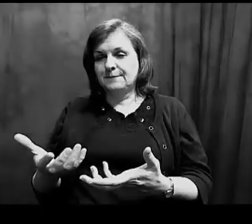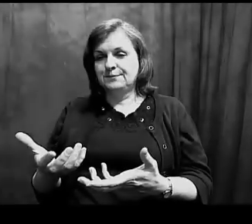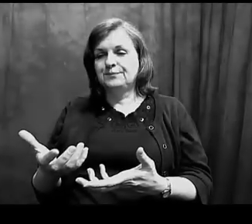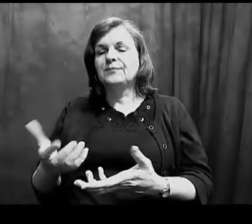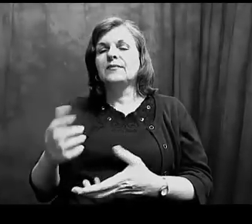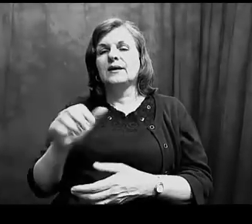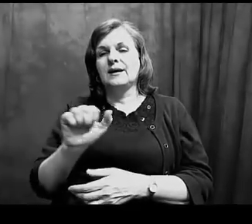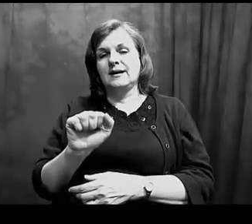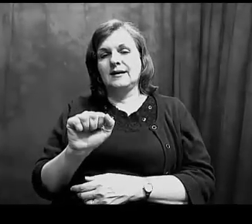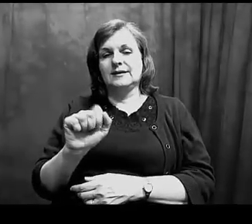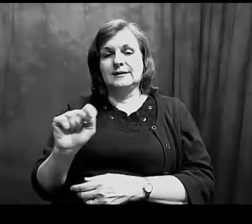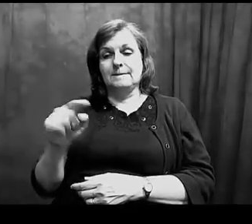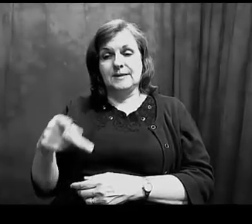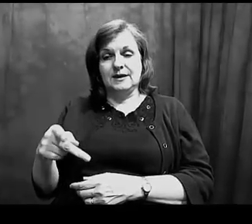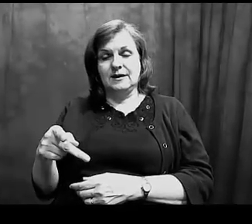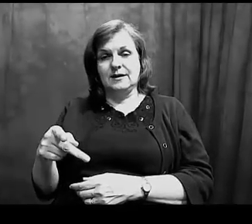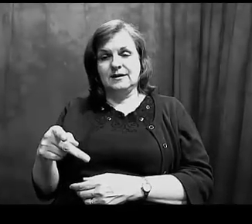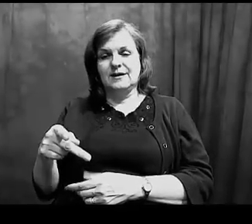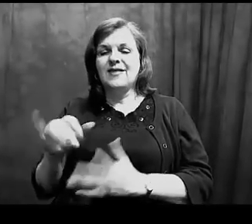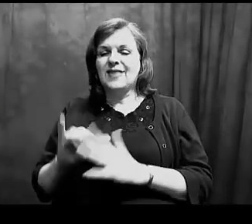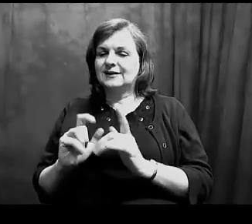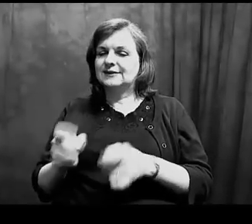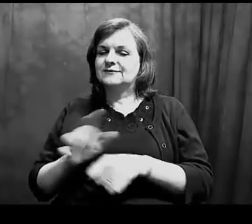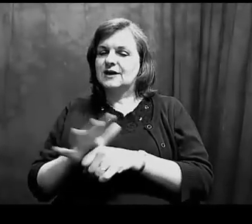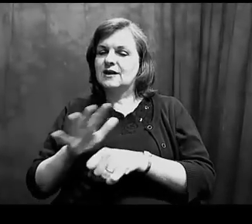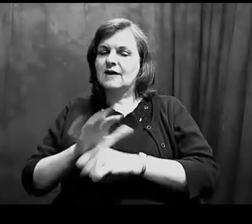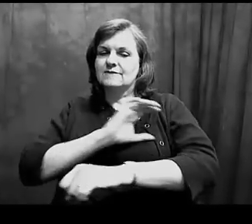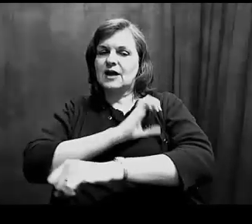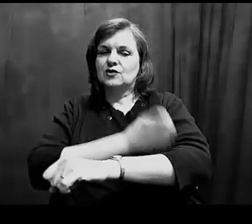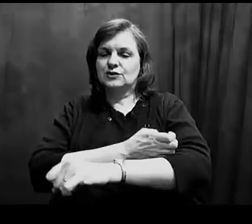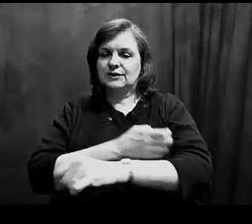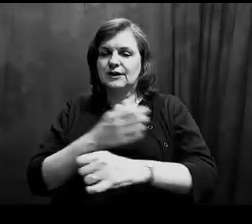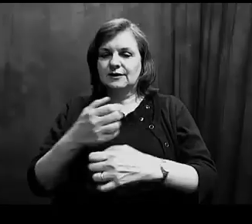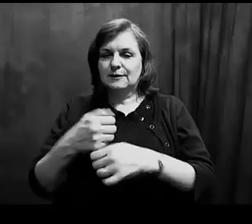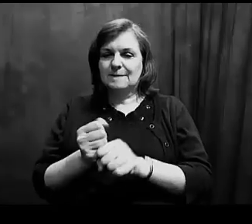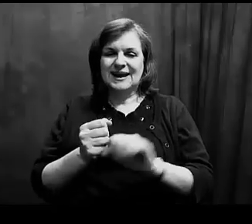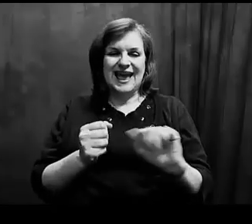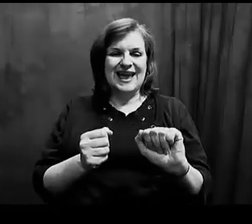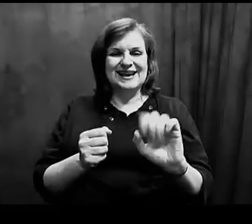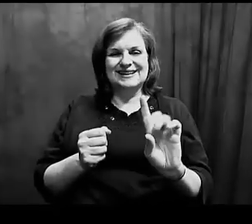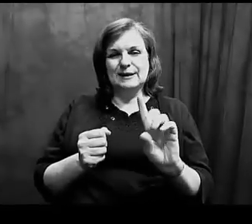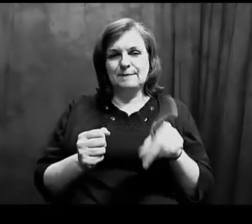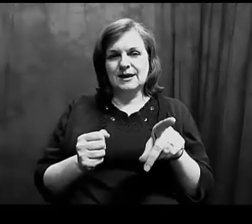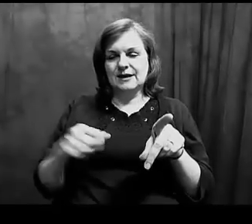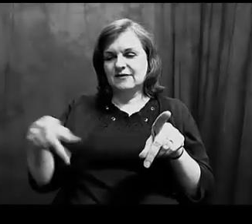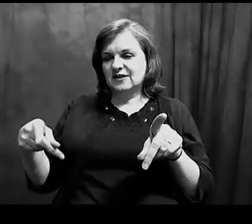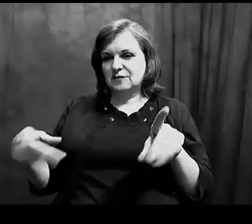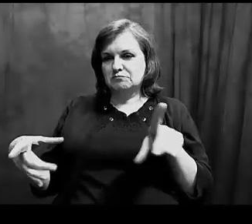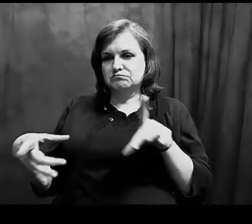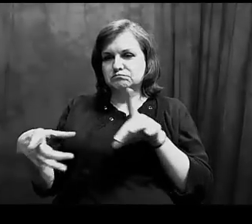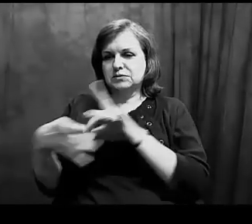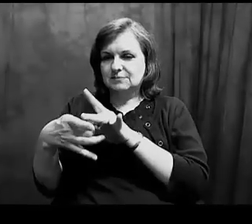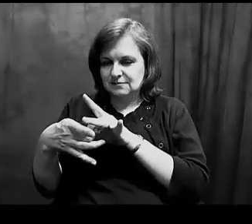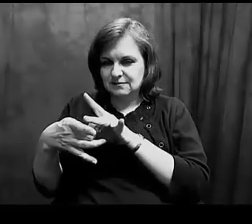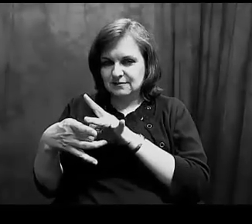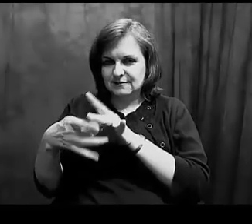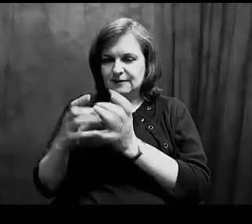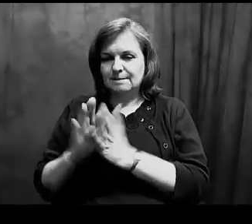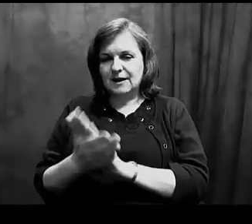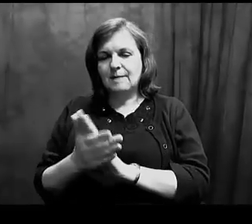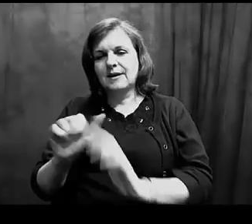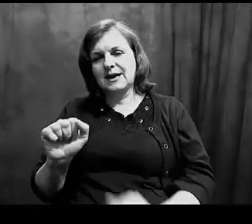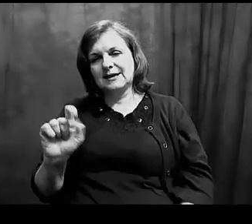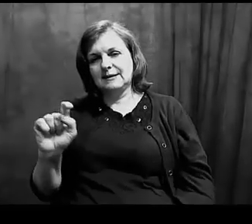this thing to spin around, we actually are going to give enough energy to squeeze ADP and